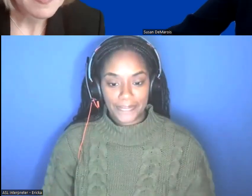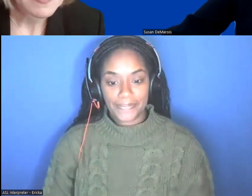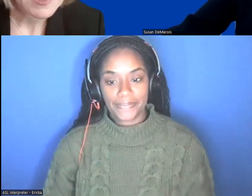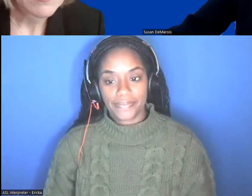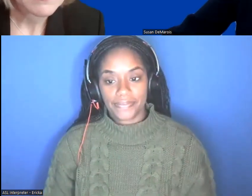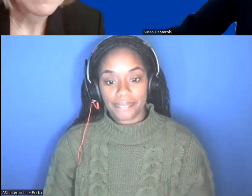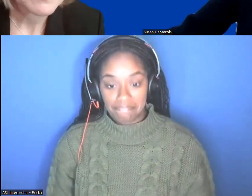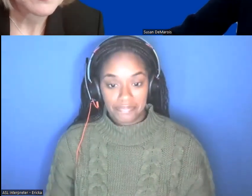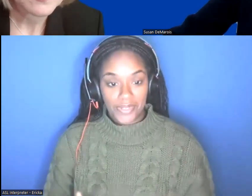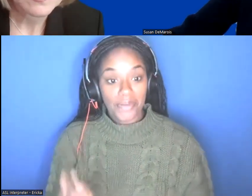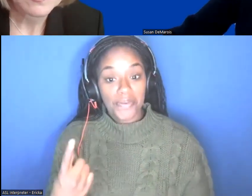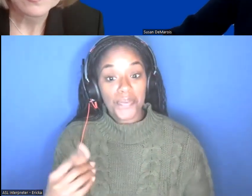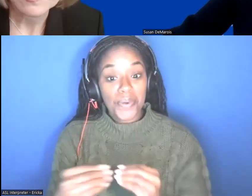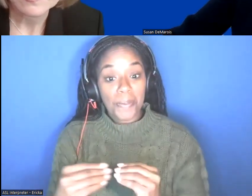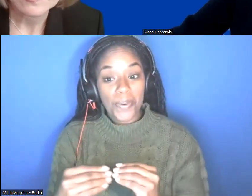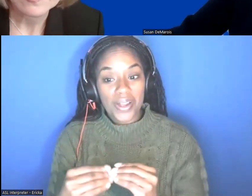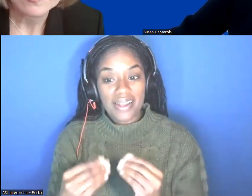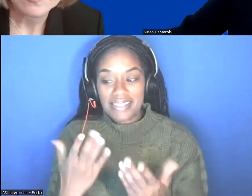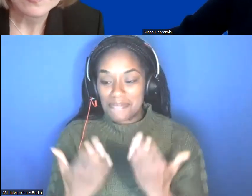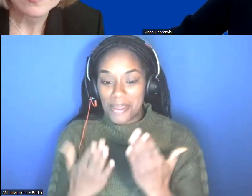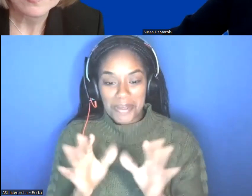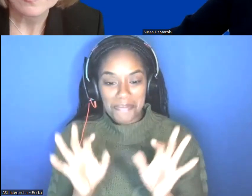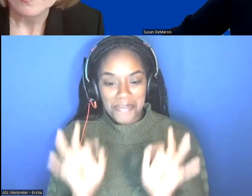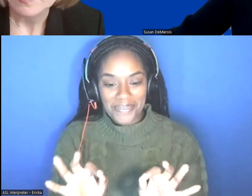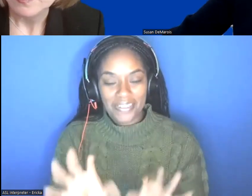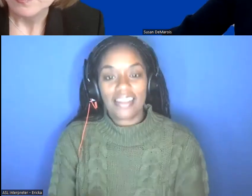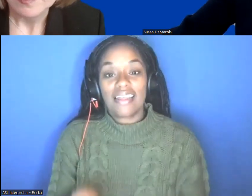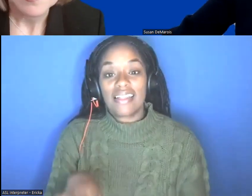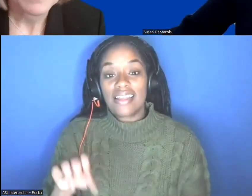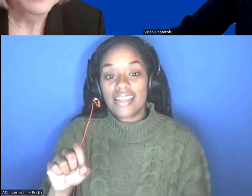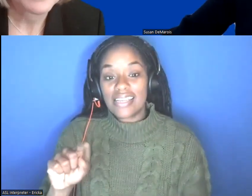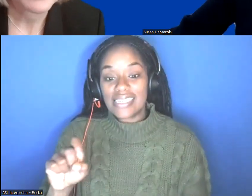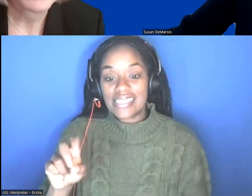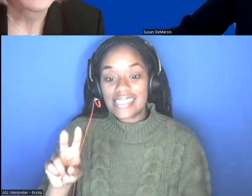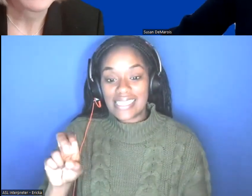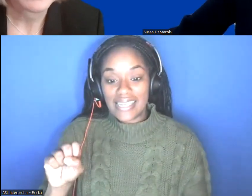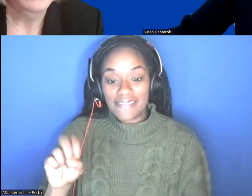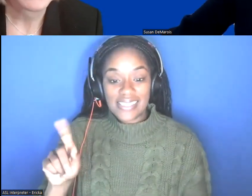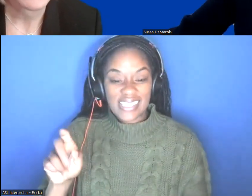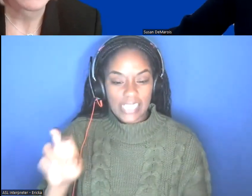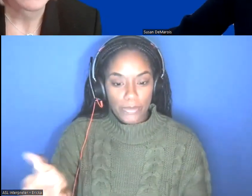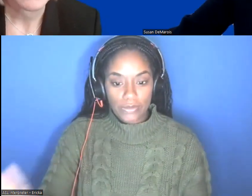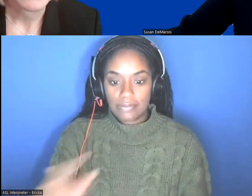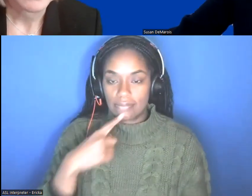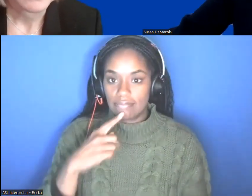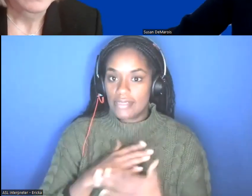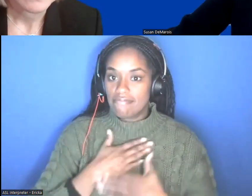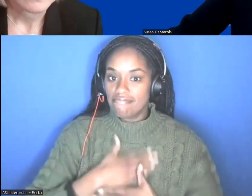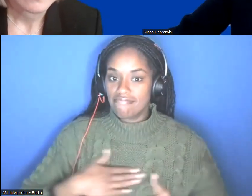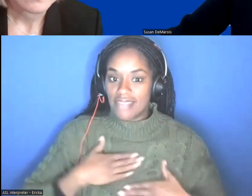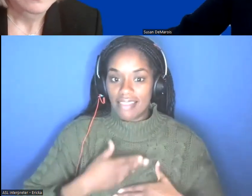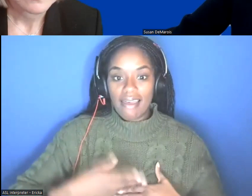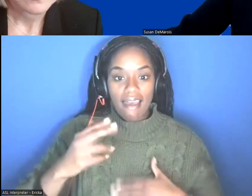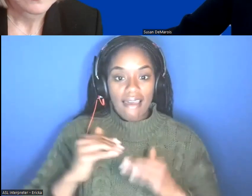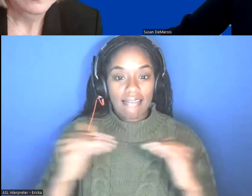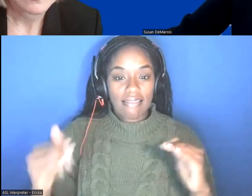And we've got one more question. This could be just perfect. This question is from Steve Summers. Appreciate the high level overview. Could